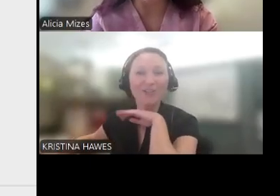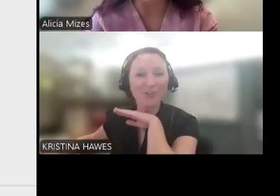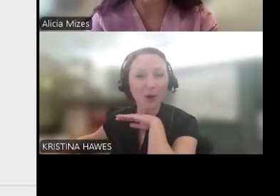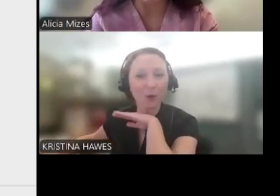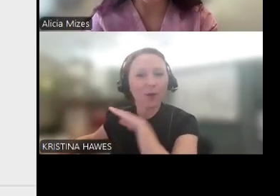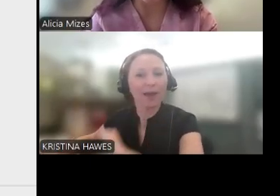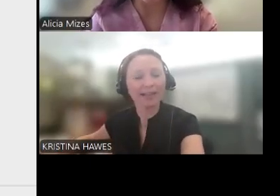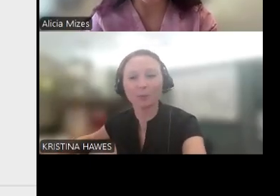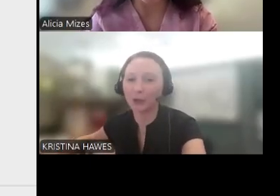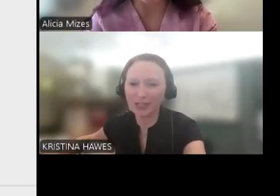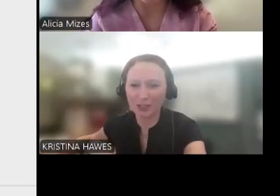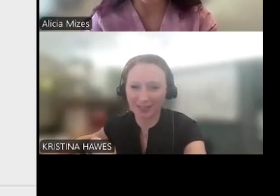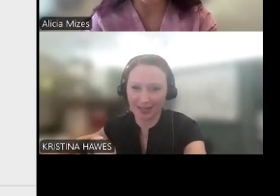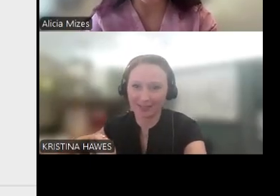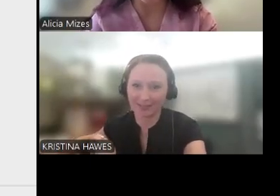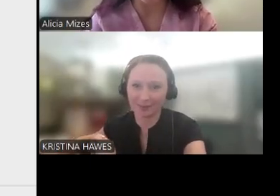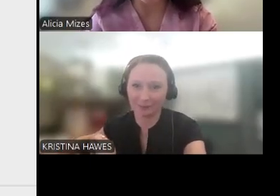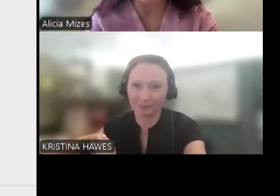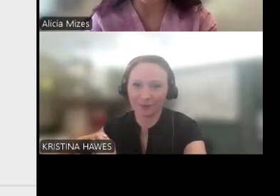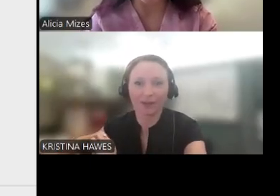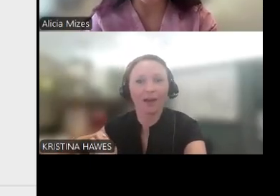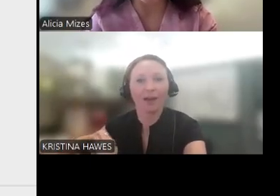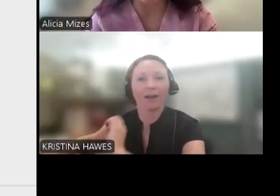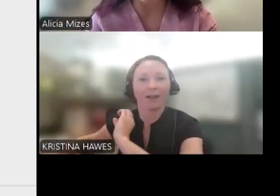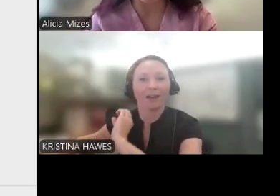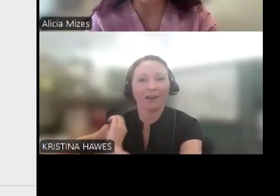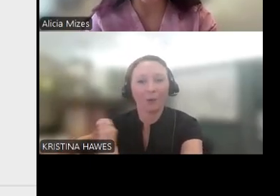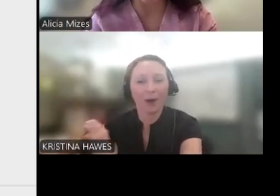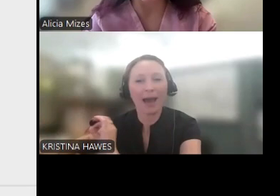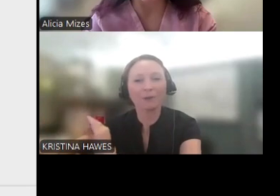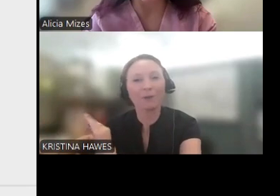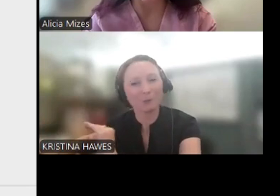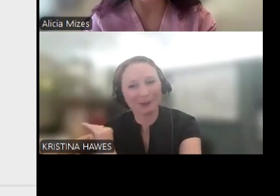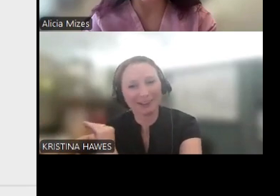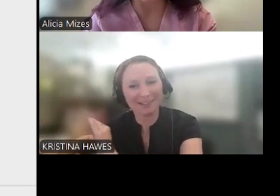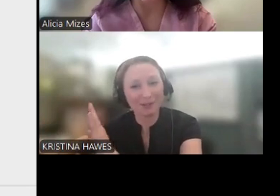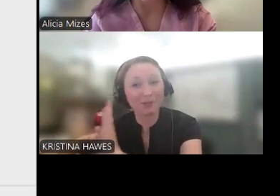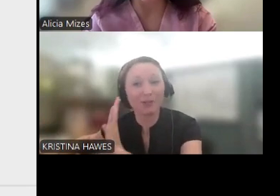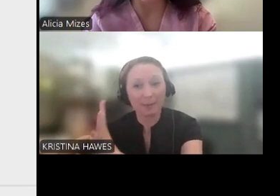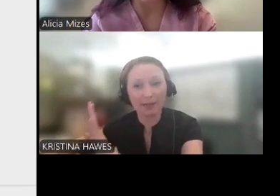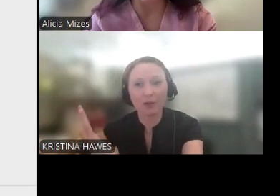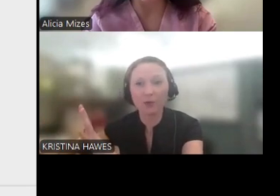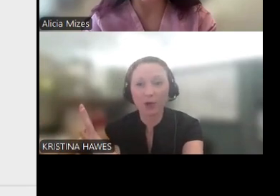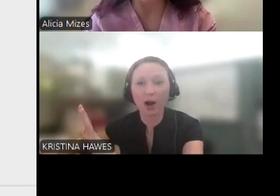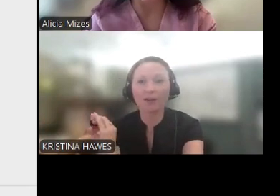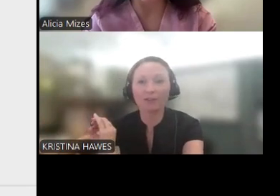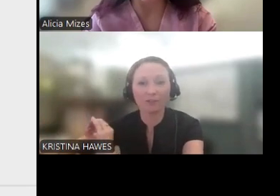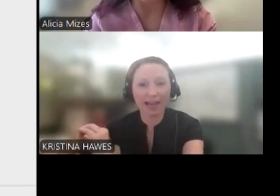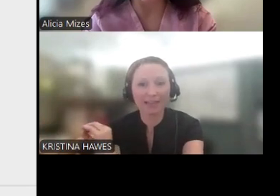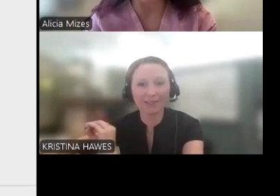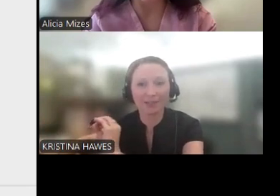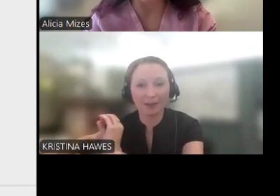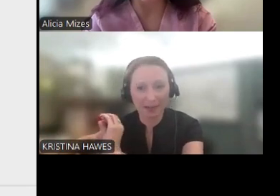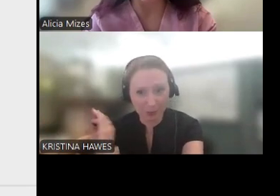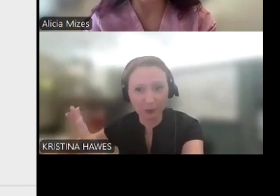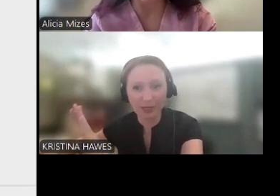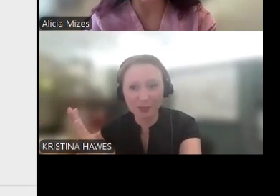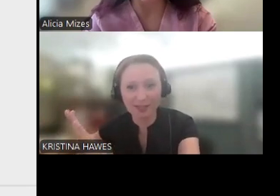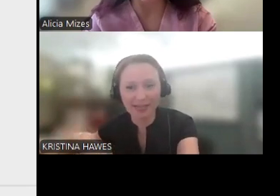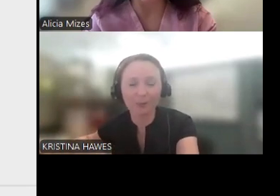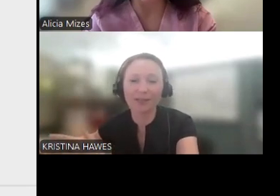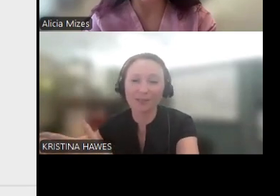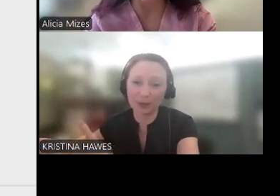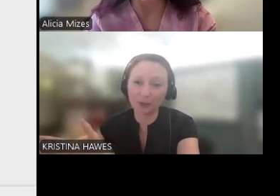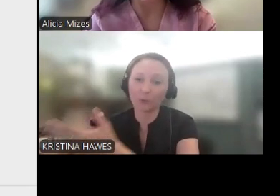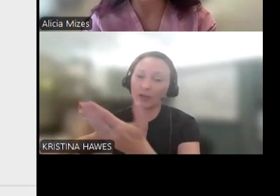right. So expiration dates, how do those work on sunscreens? I mean, are those hard and fast